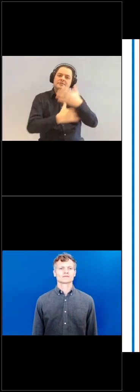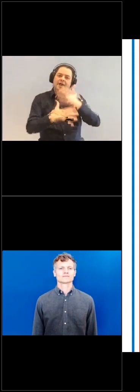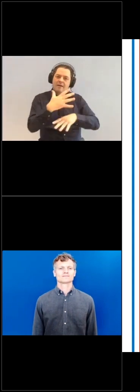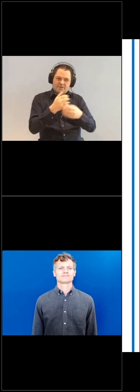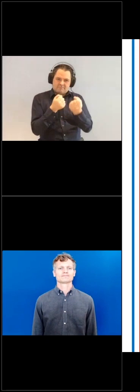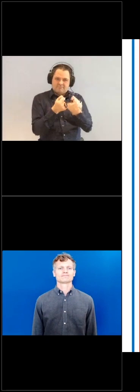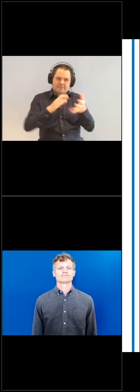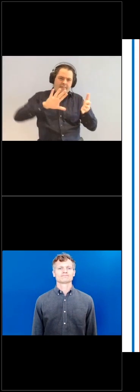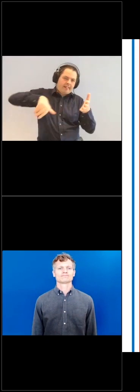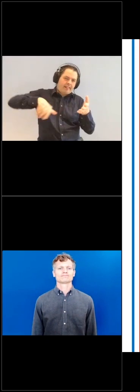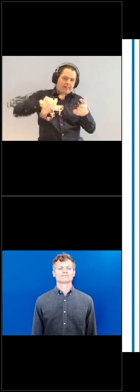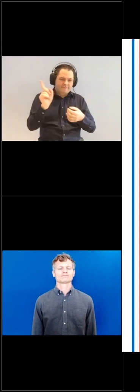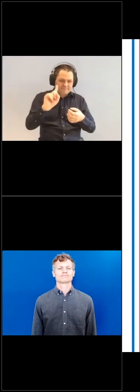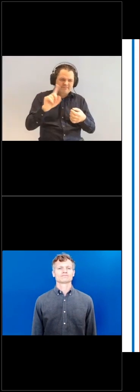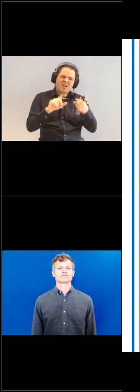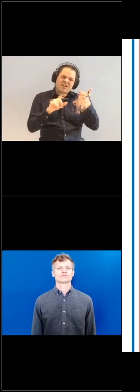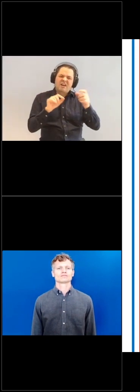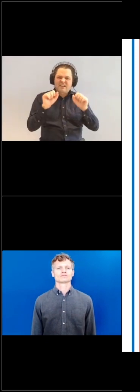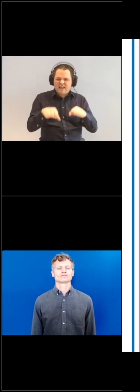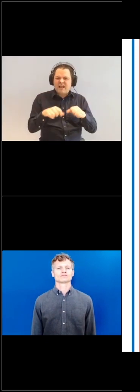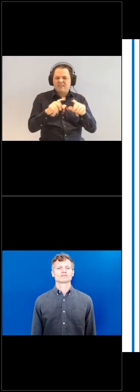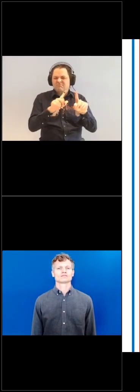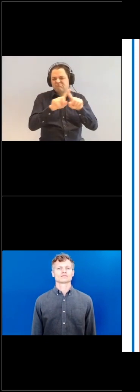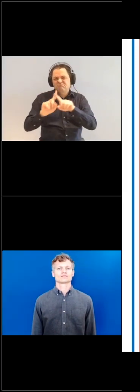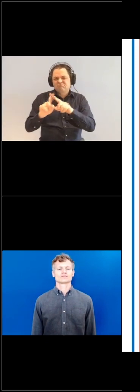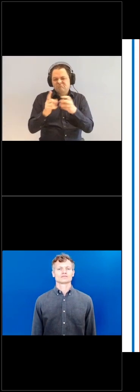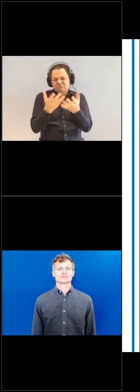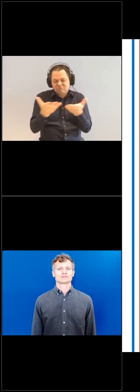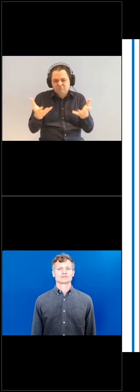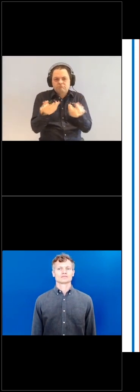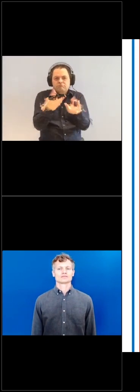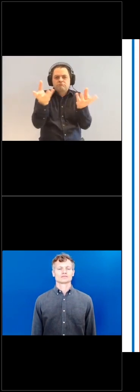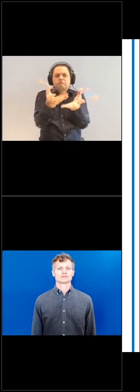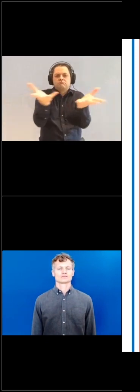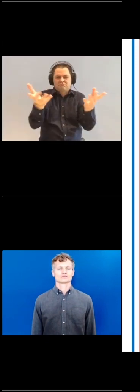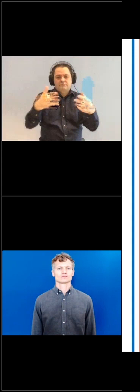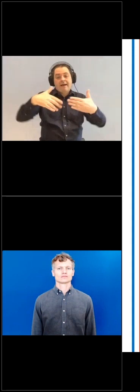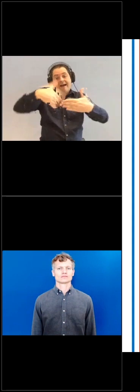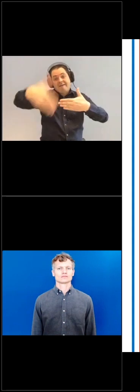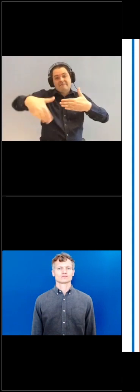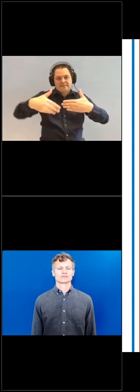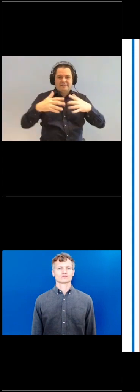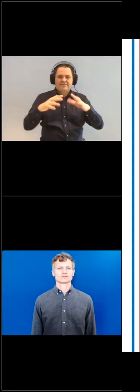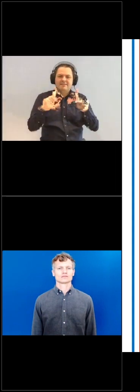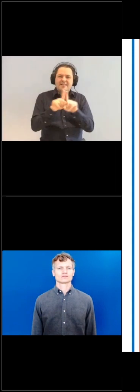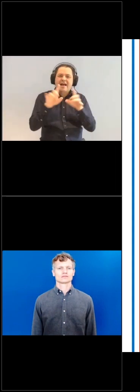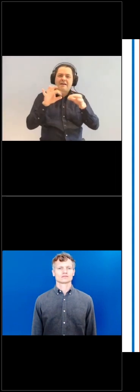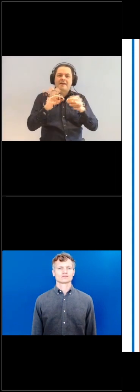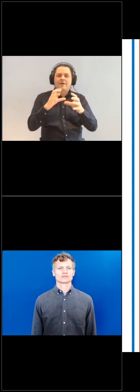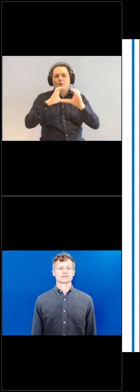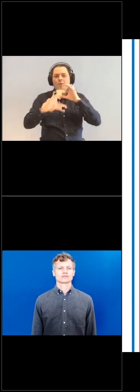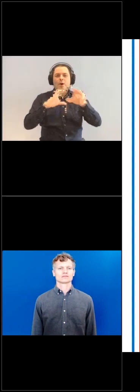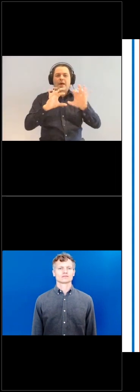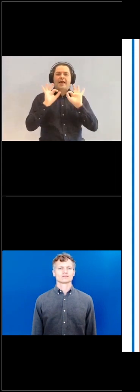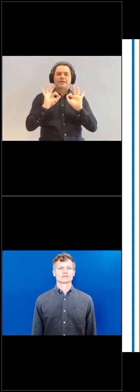after the webinar, for example, on inclusive communication. So now I will be passing on to Sabrina to see if